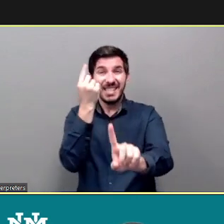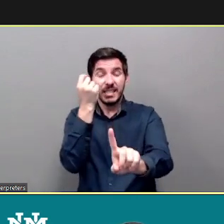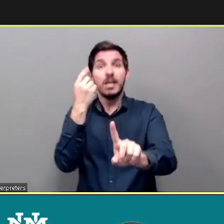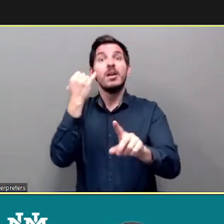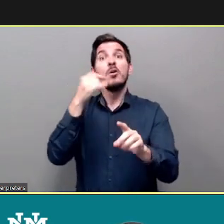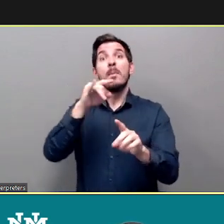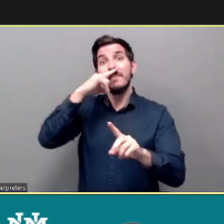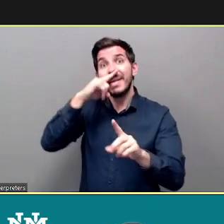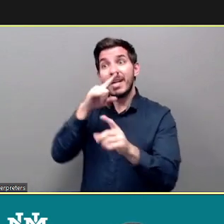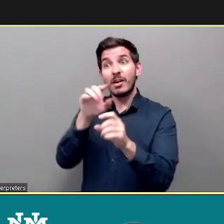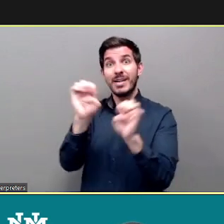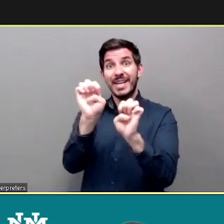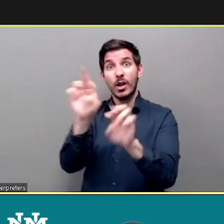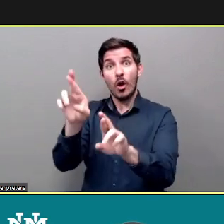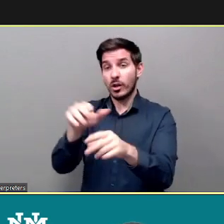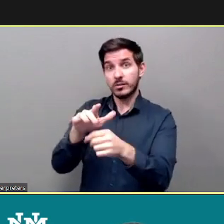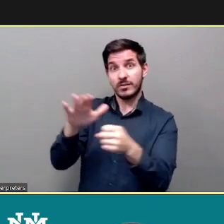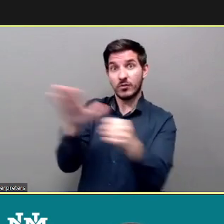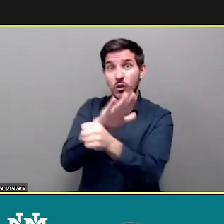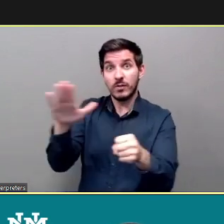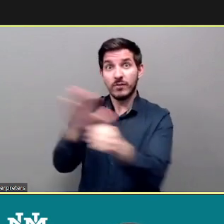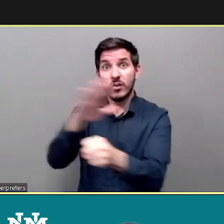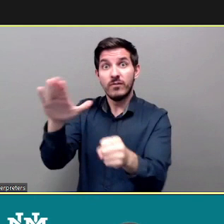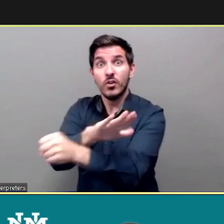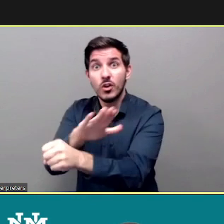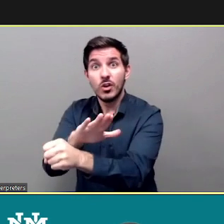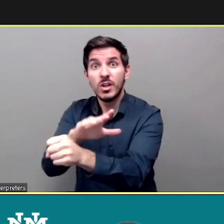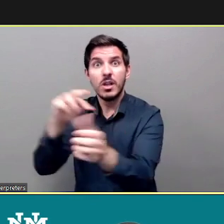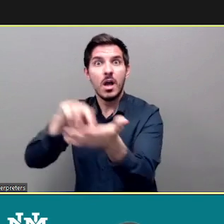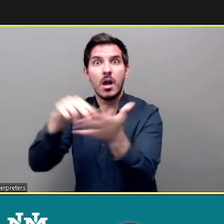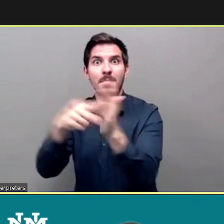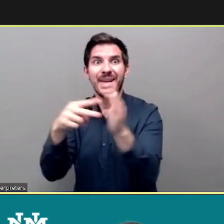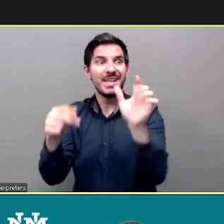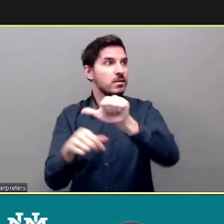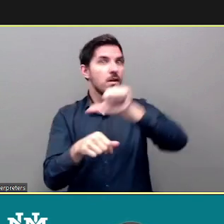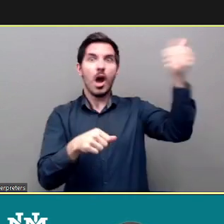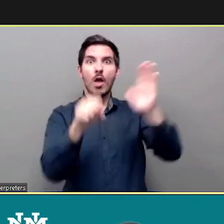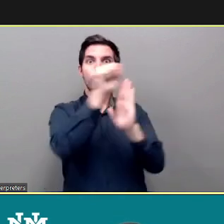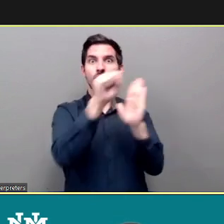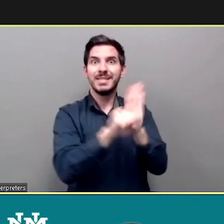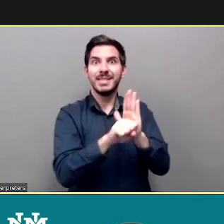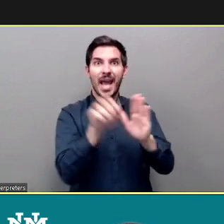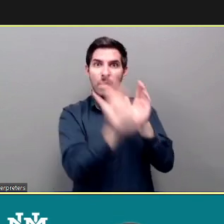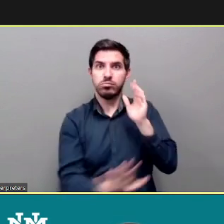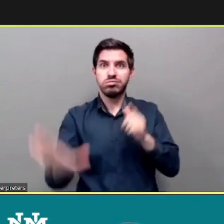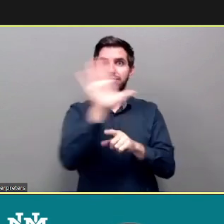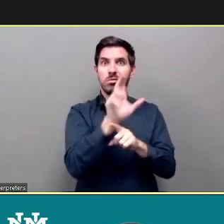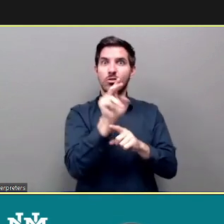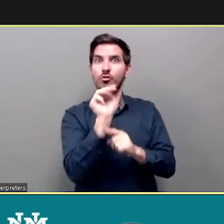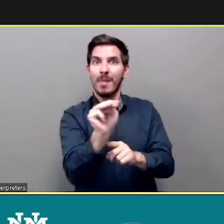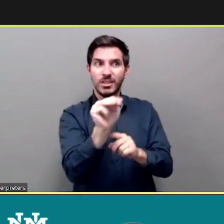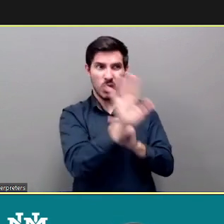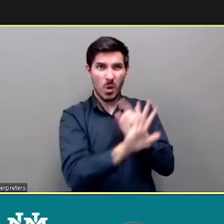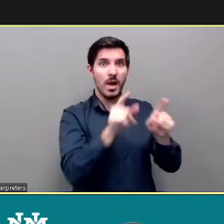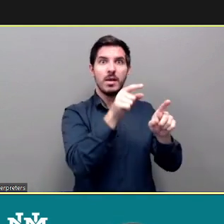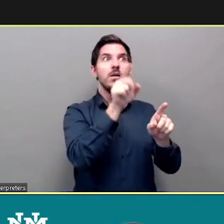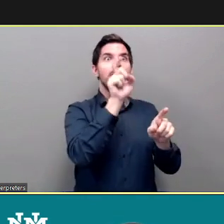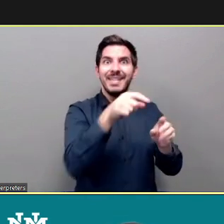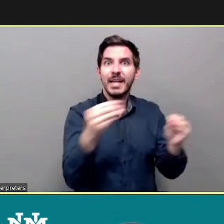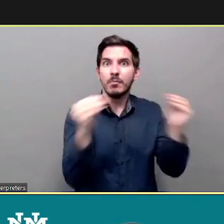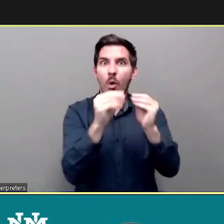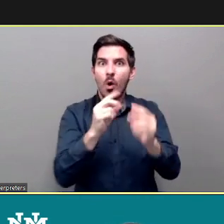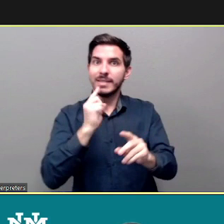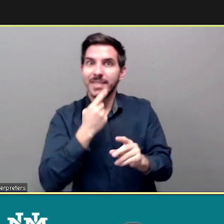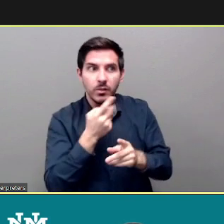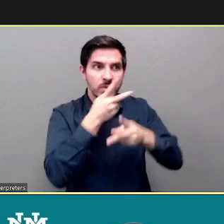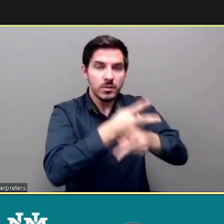departments full is it limits our ability to pull patients from around the state who need continued care or a higher level of care, particularly